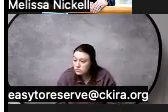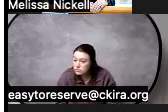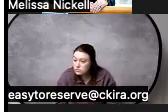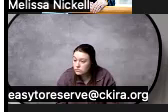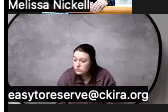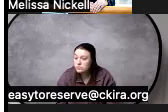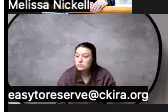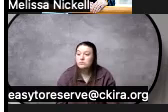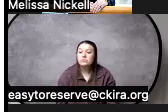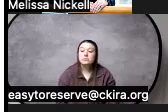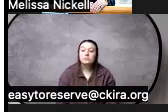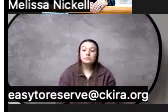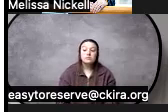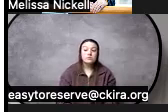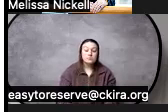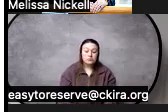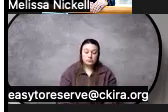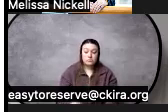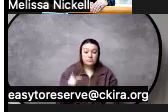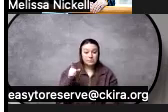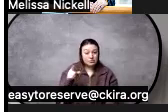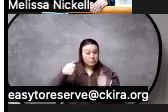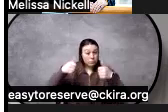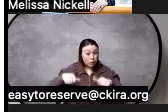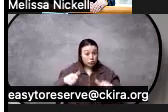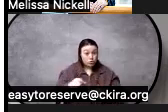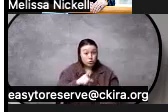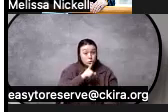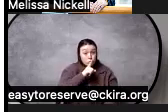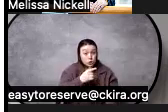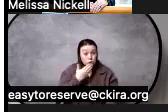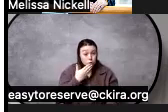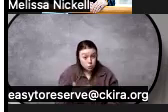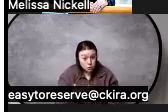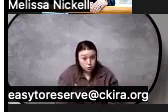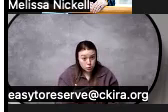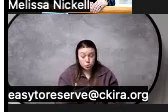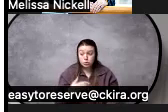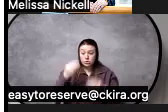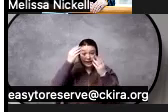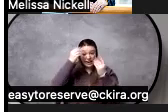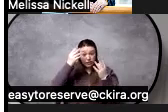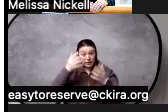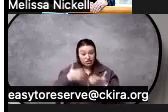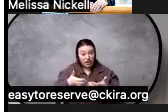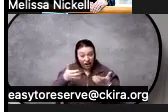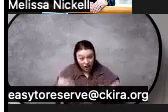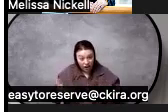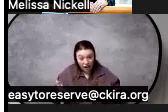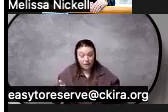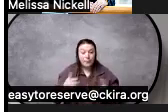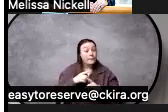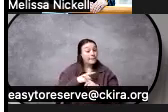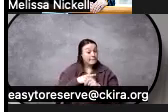Okay, so this poster is really, really great, and it has a lot of information on it. But one thing I want to point out